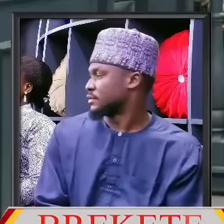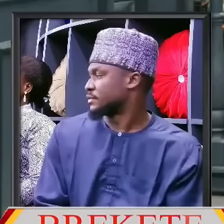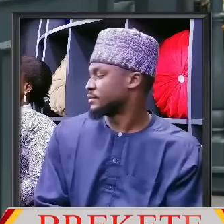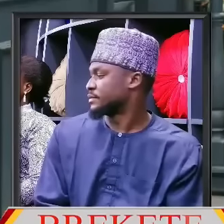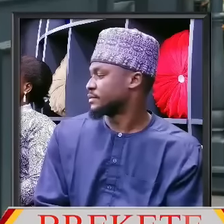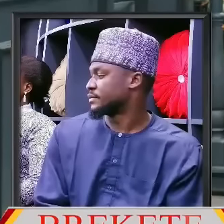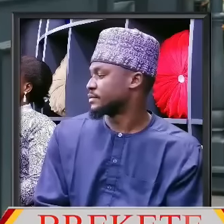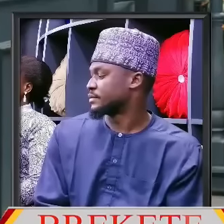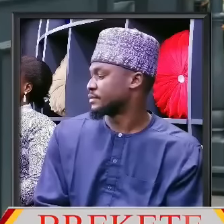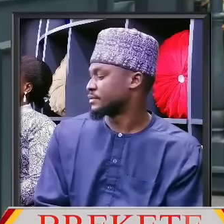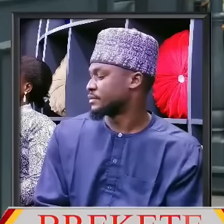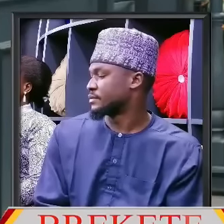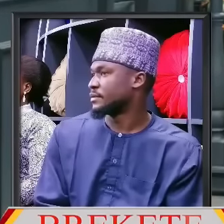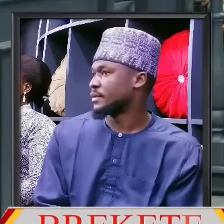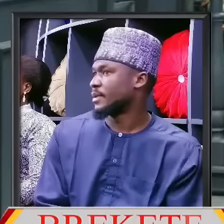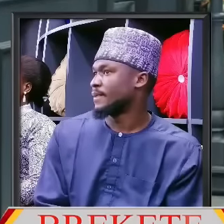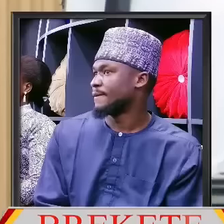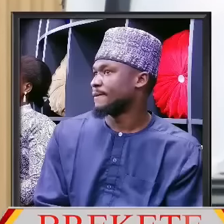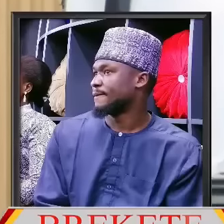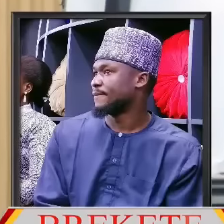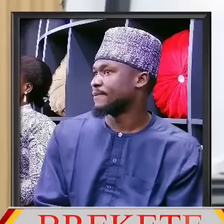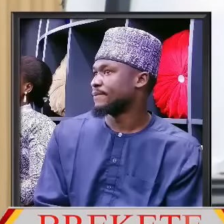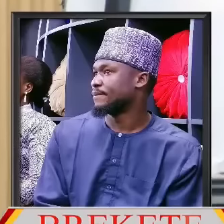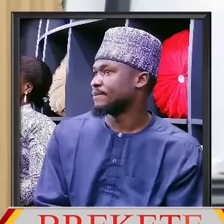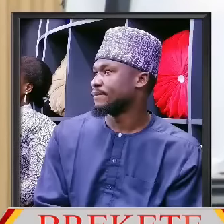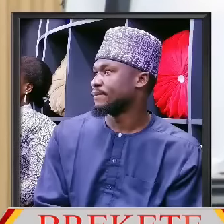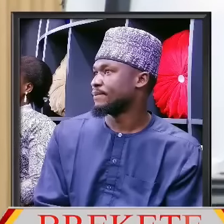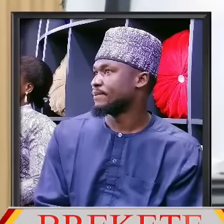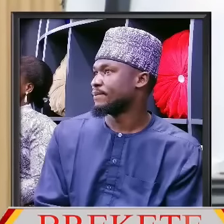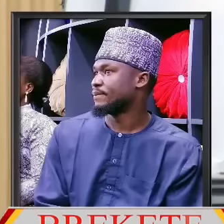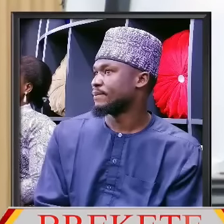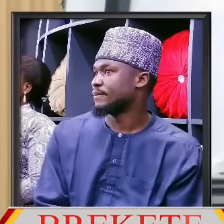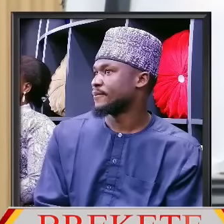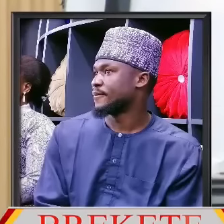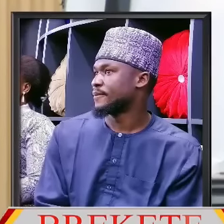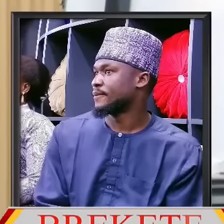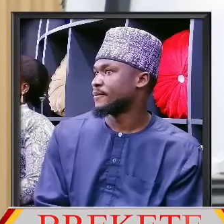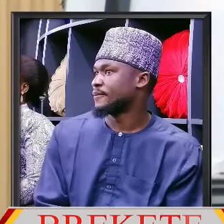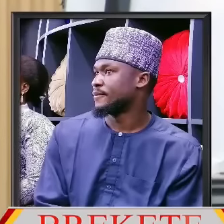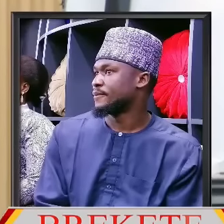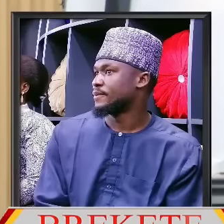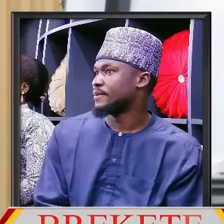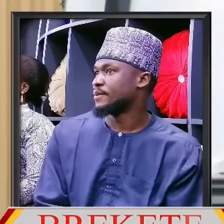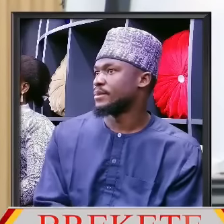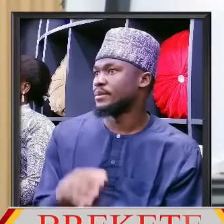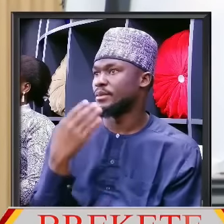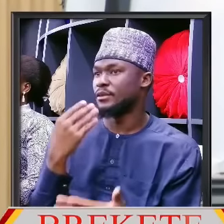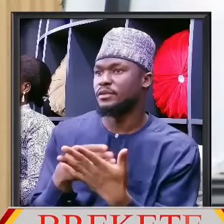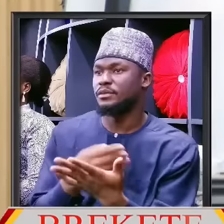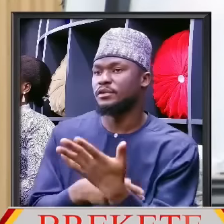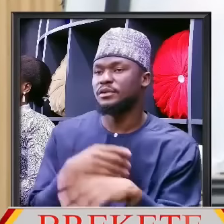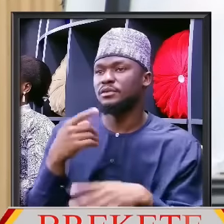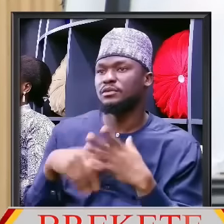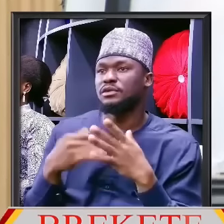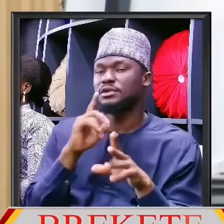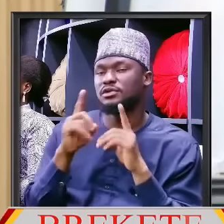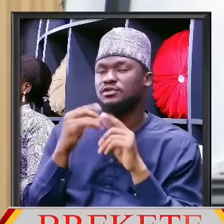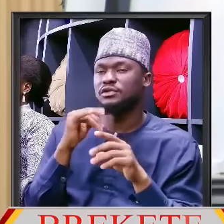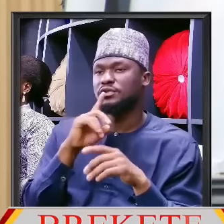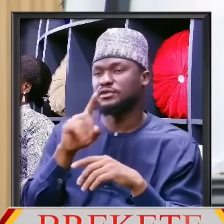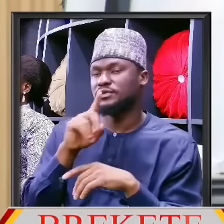Yes, good morning again, sir. Good morning, Brekete family. Waiting your fellow parents talk, not true? Very correct, sir.